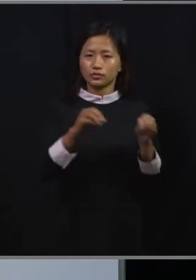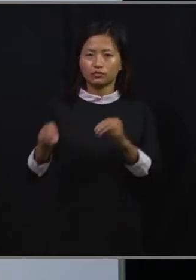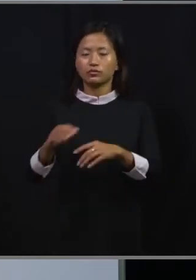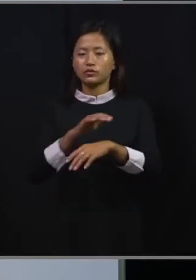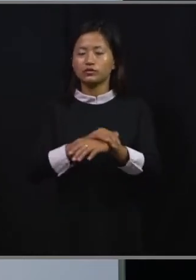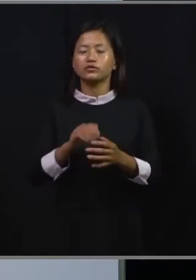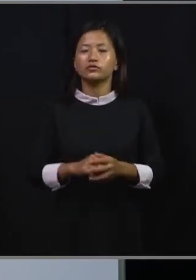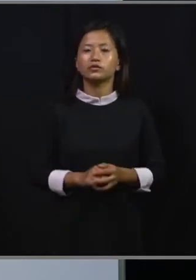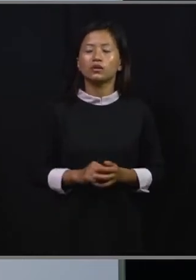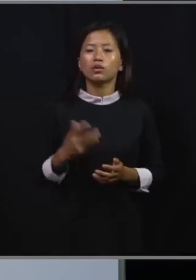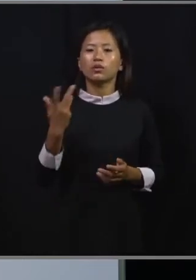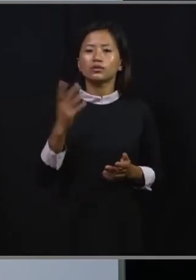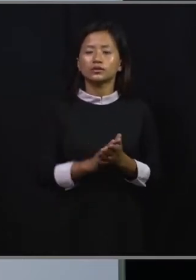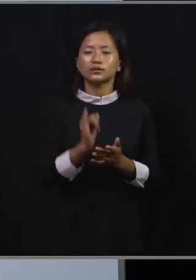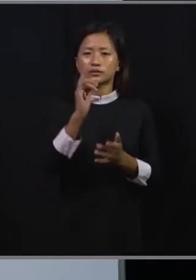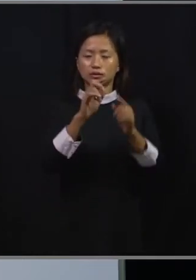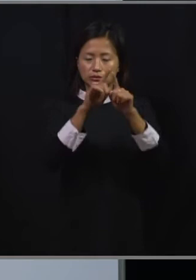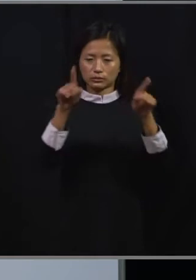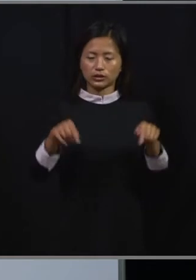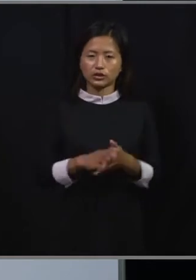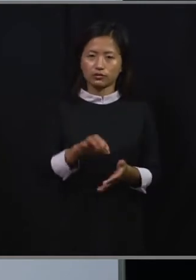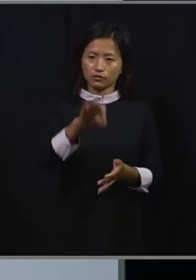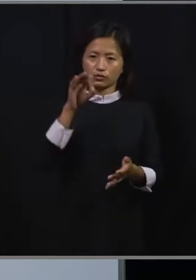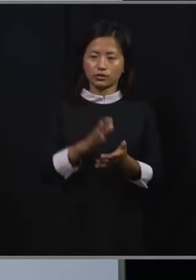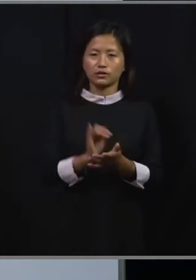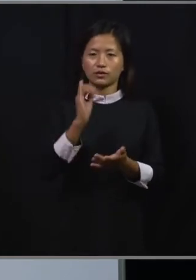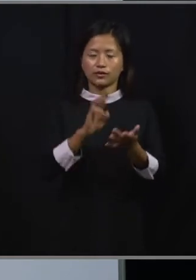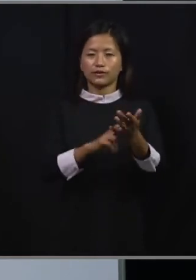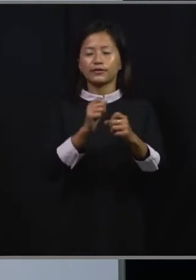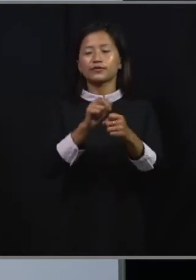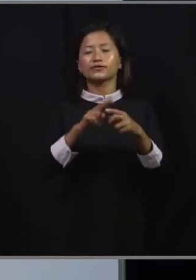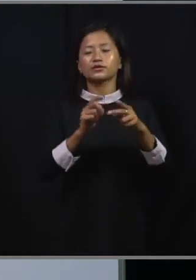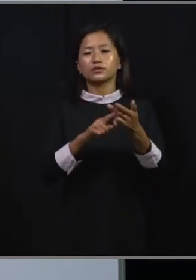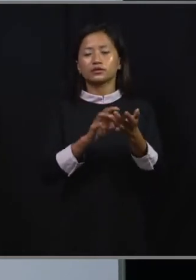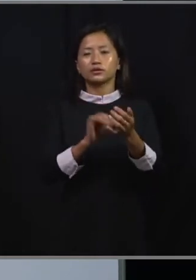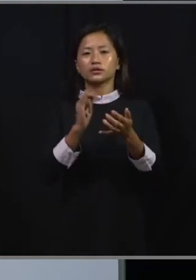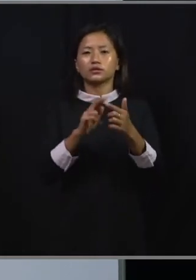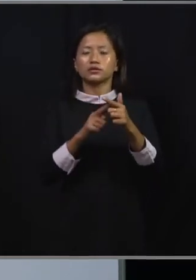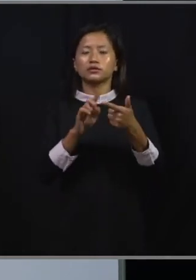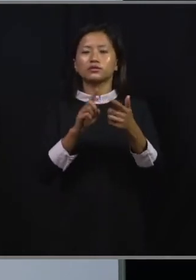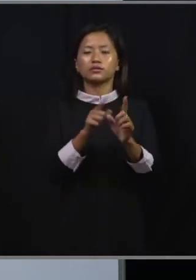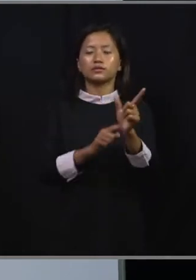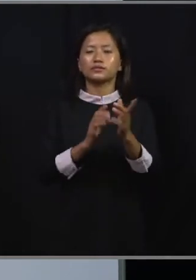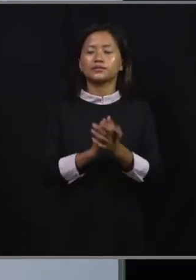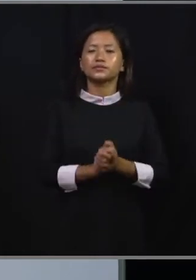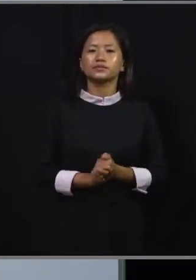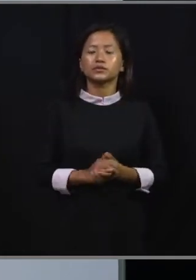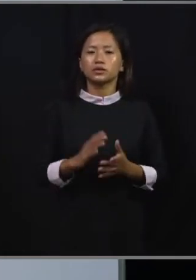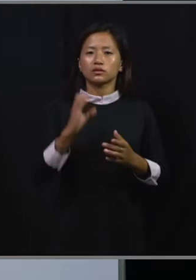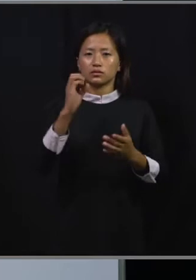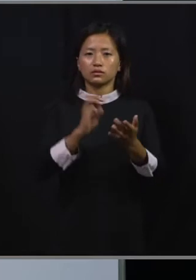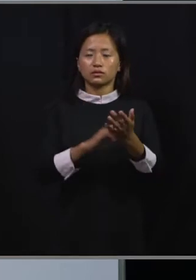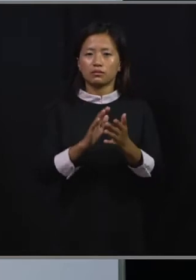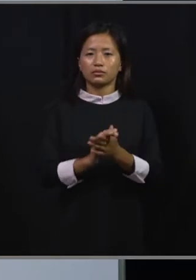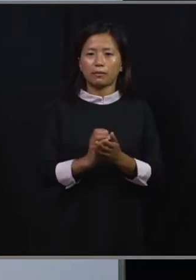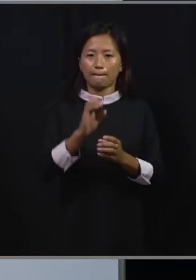one, when the image is formed at infinity. Okay, now dear students, there is this is very simple. This is very simple for that one, for compound